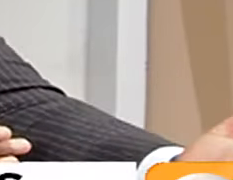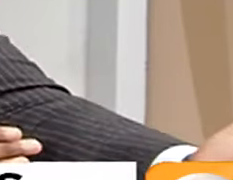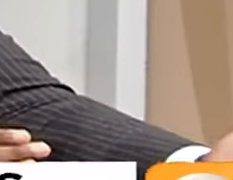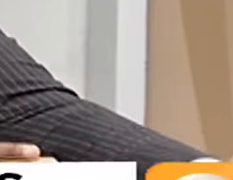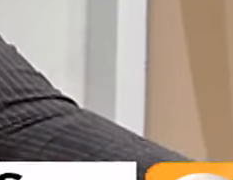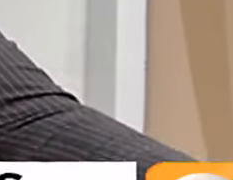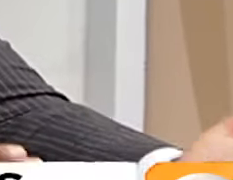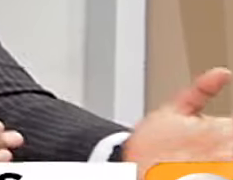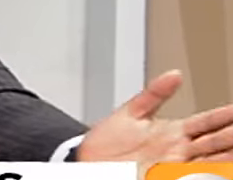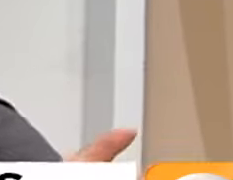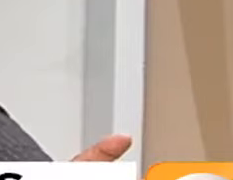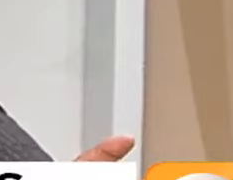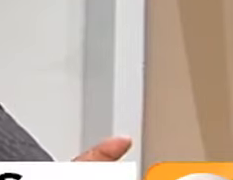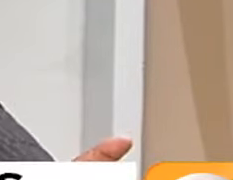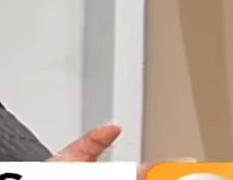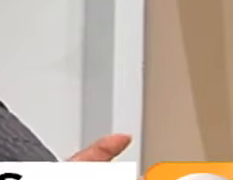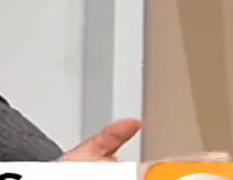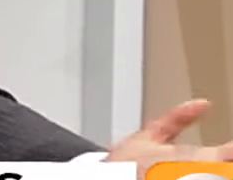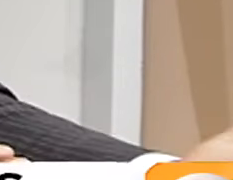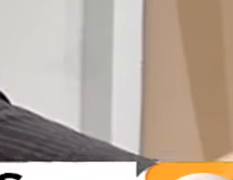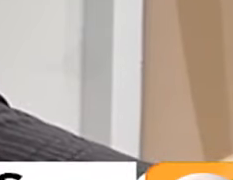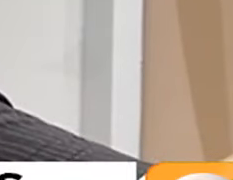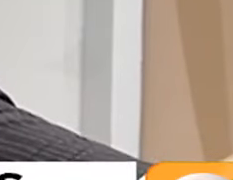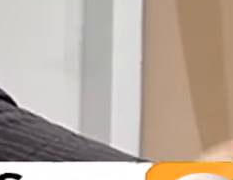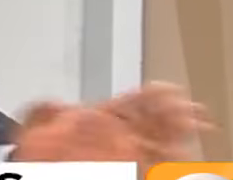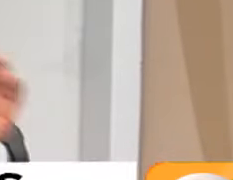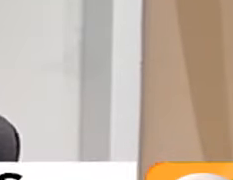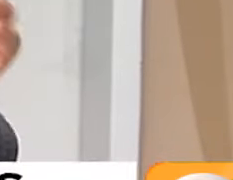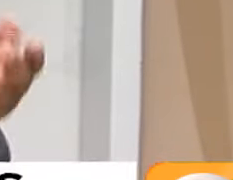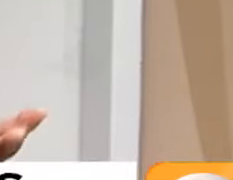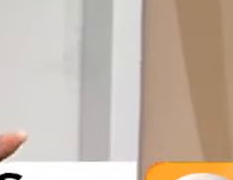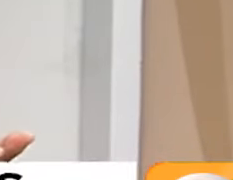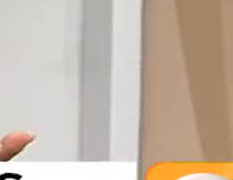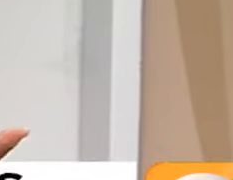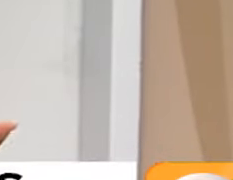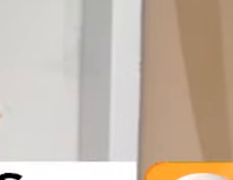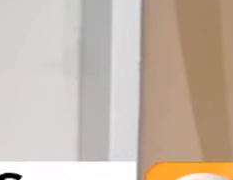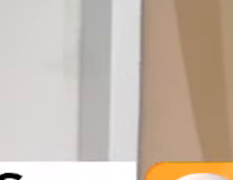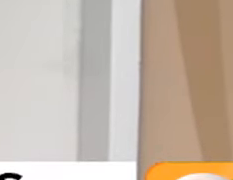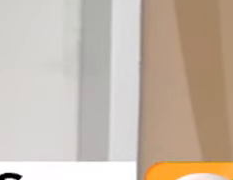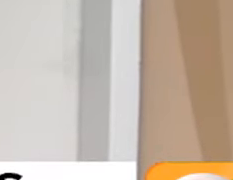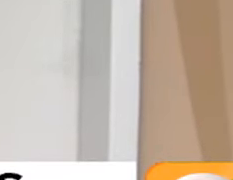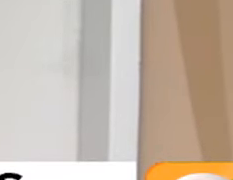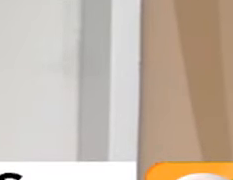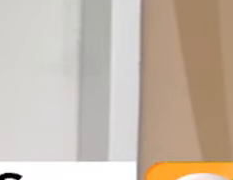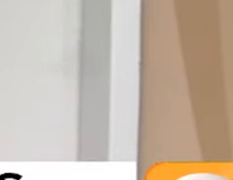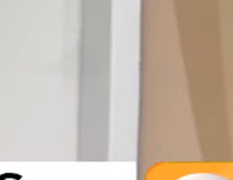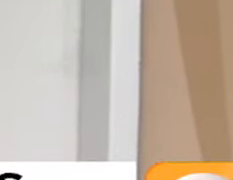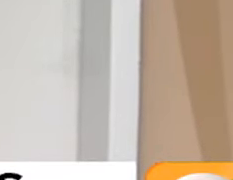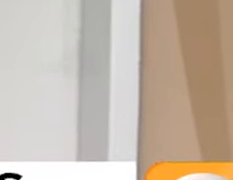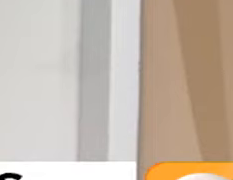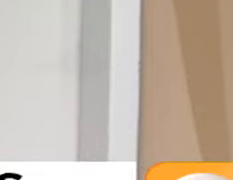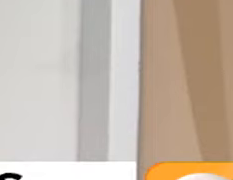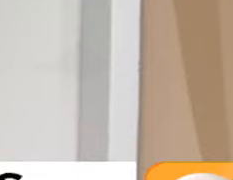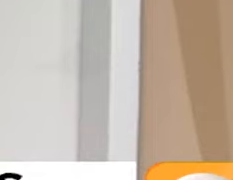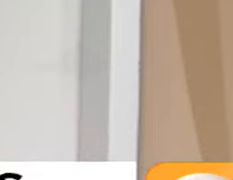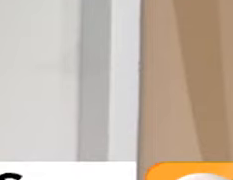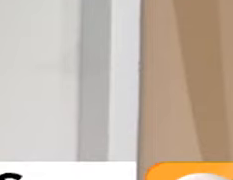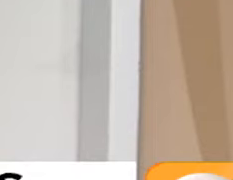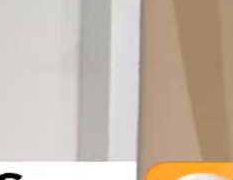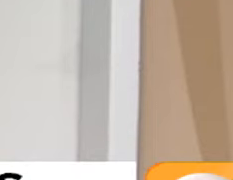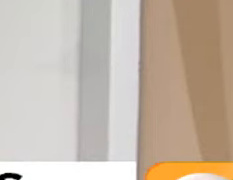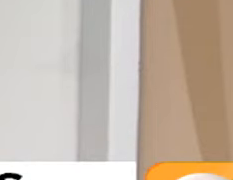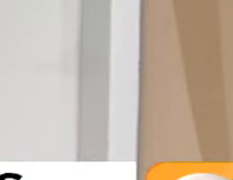that coalition win? The answer would be no. So I hear him say, we must get the right candidate. We